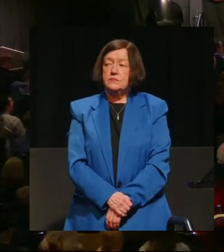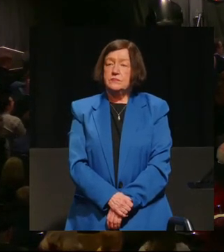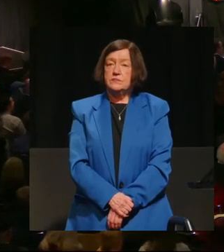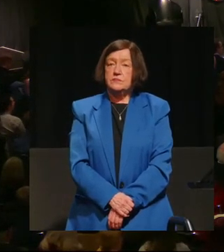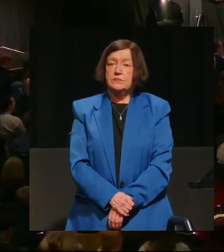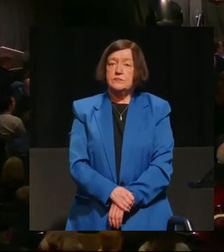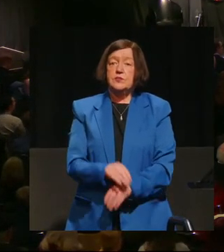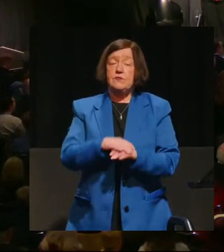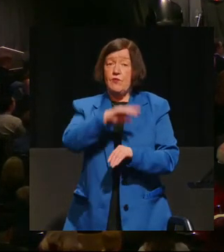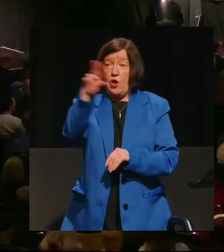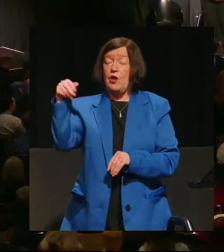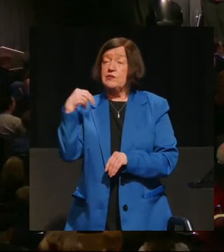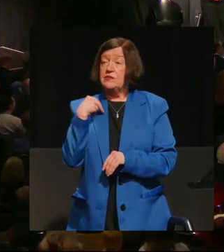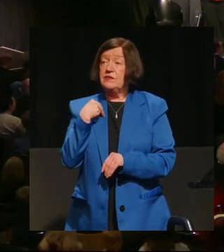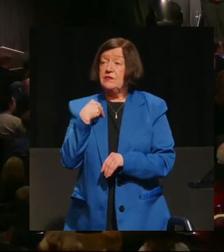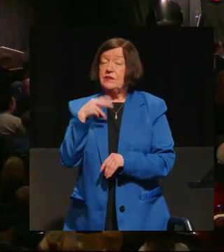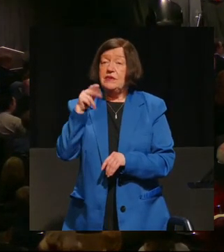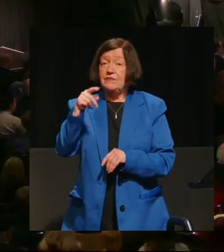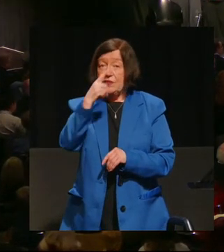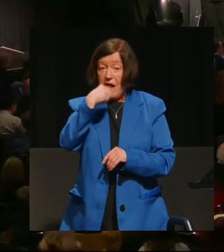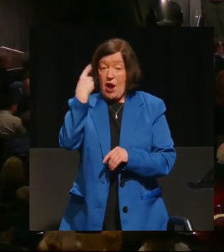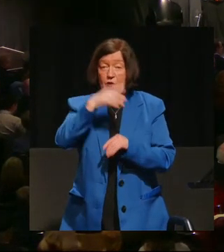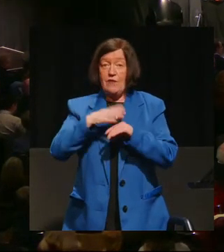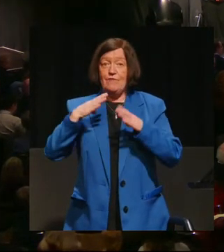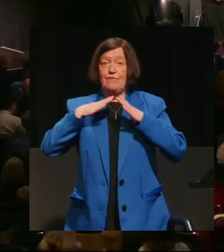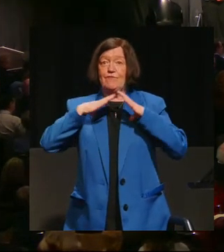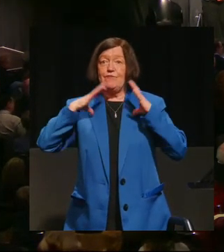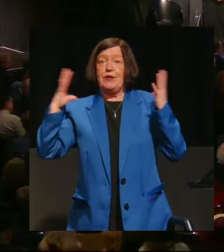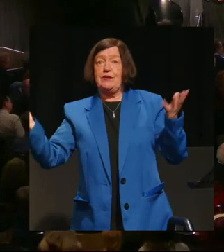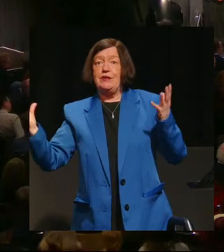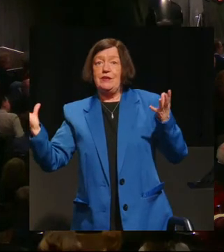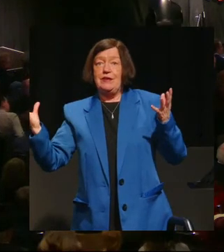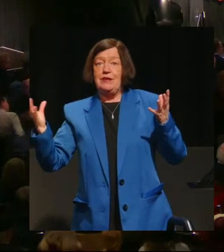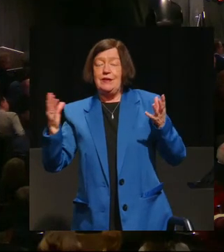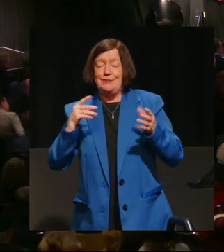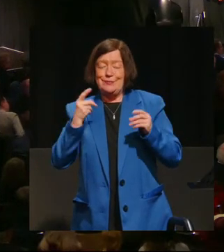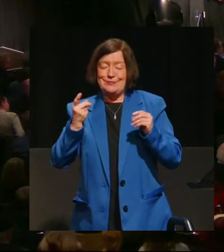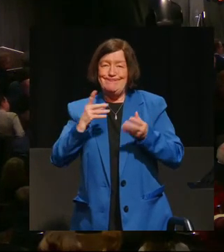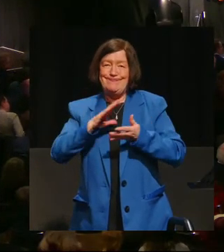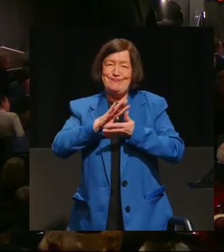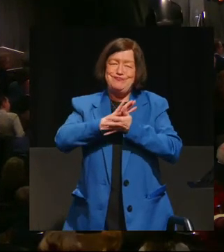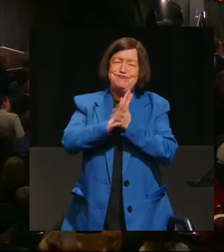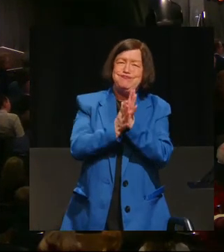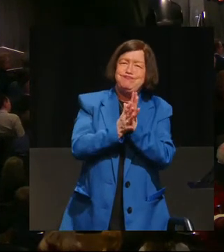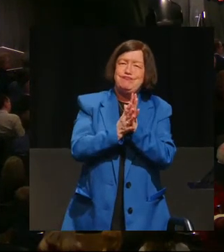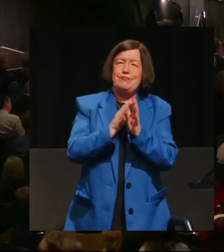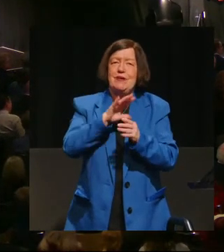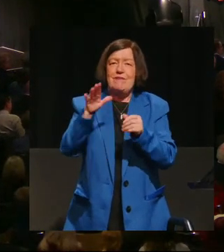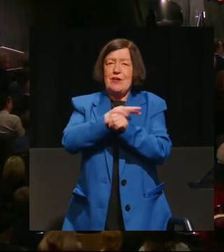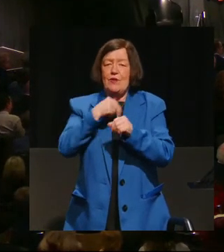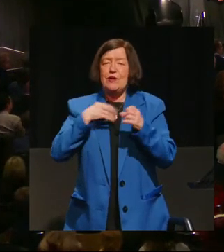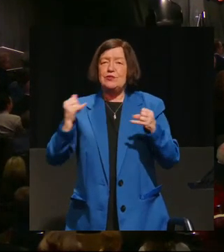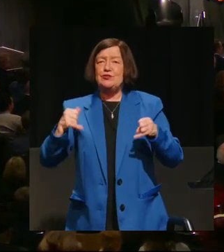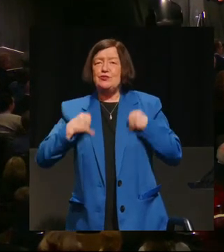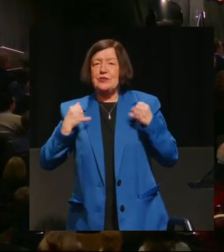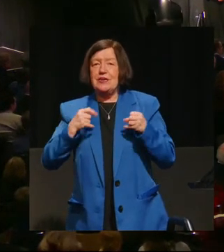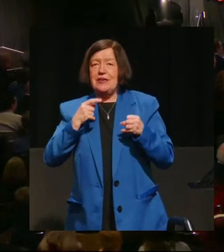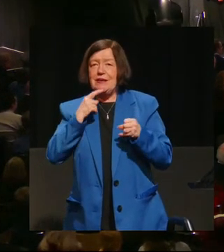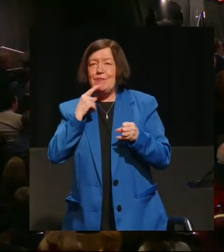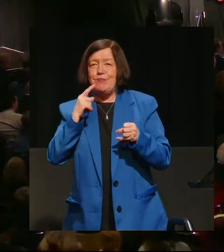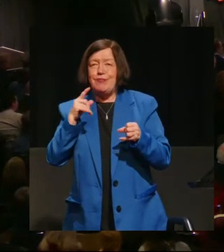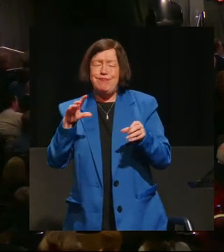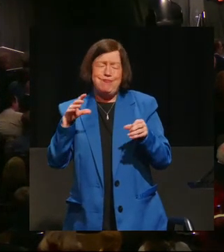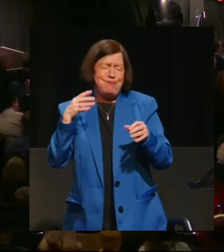So for us, even the hour of liberty ran out grave and muffled, and filled our souls with joy and yet also with